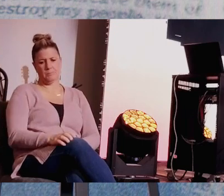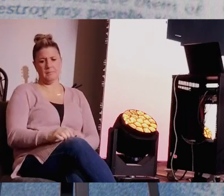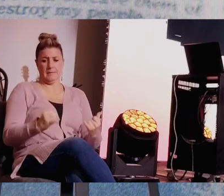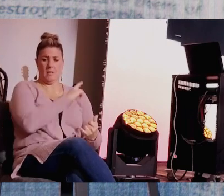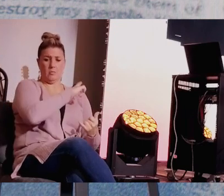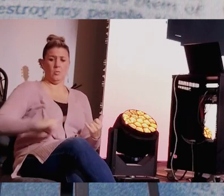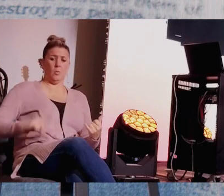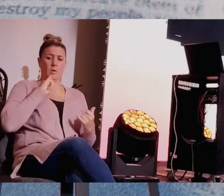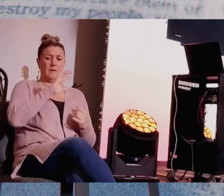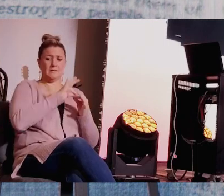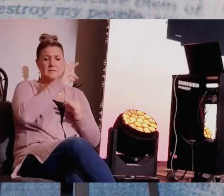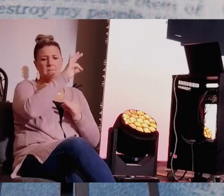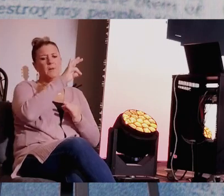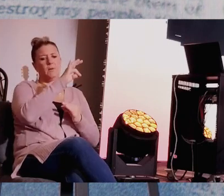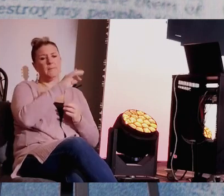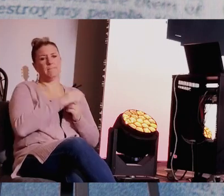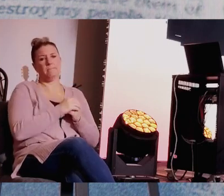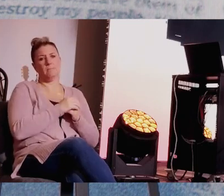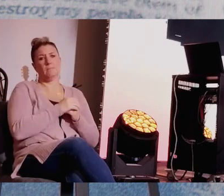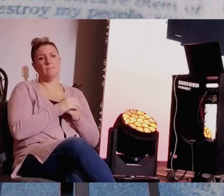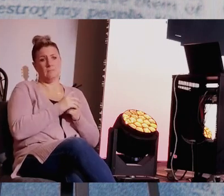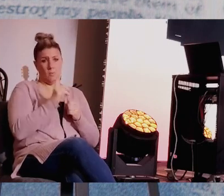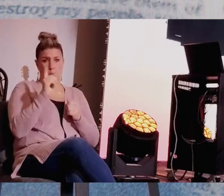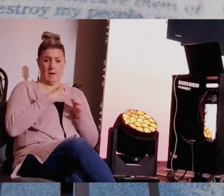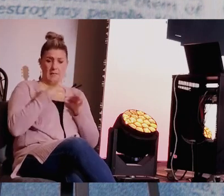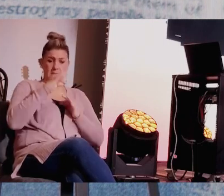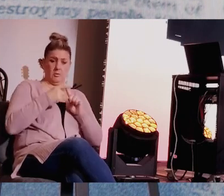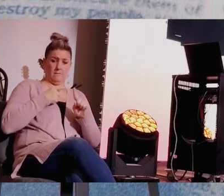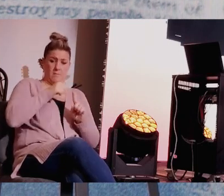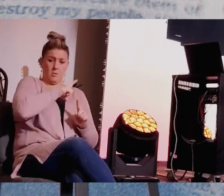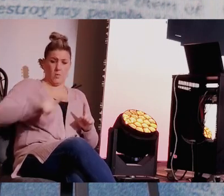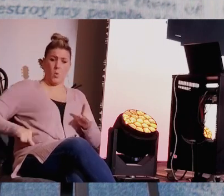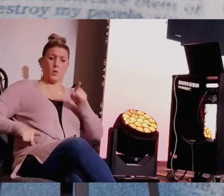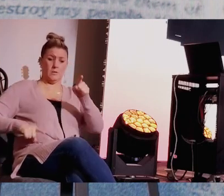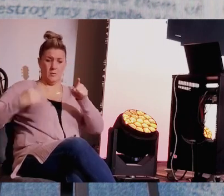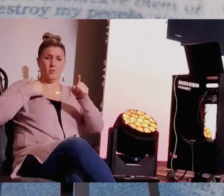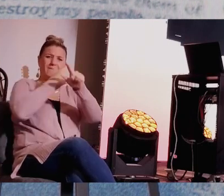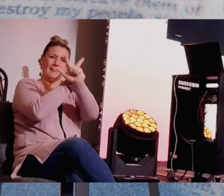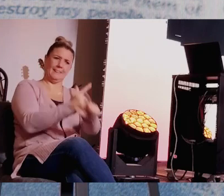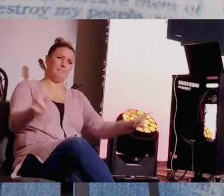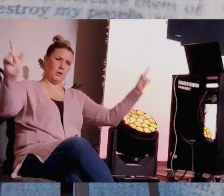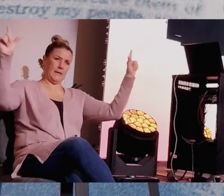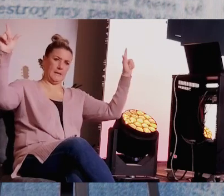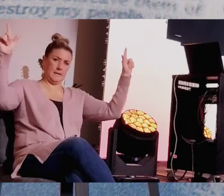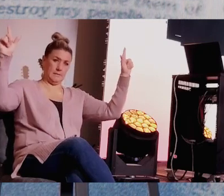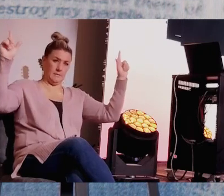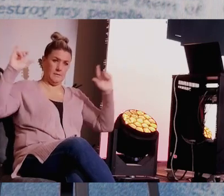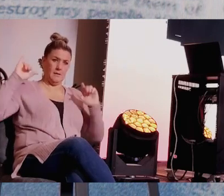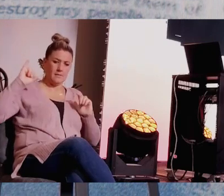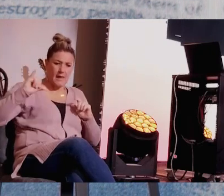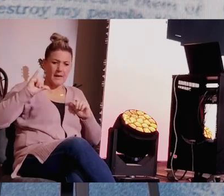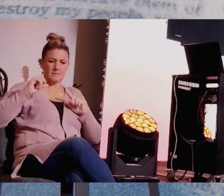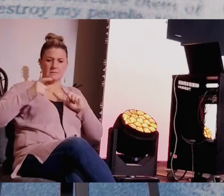Now the Lord is the Spirit. And where the Spirit of the Lord is, there is what? Liberty.